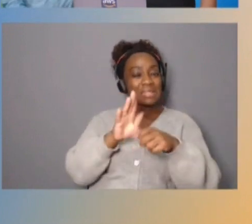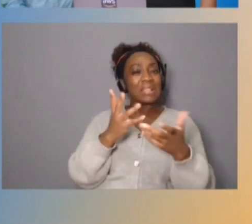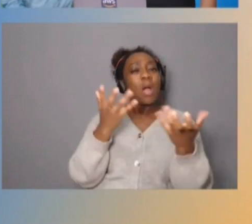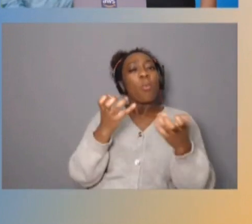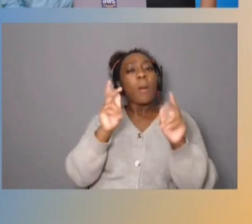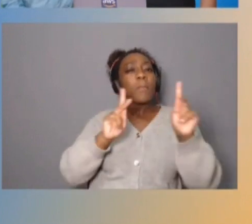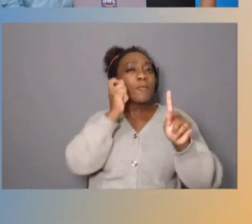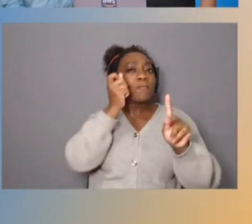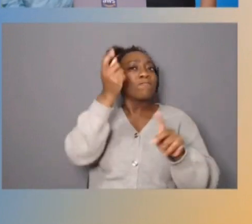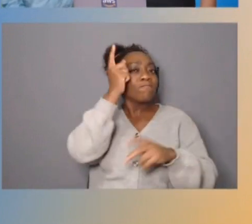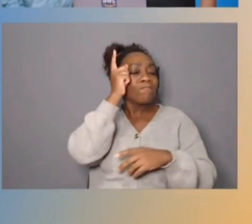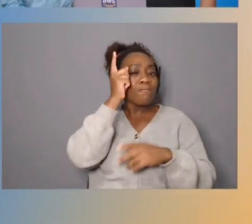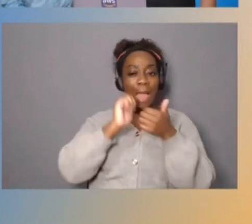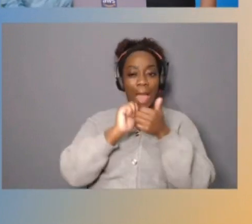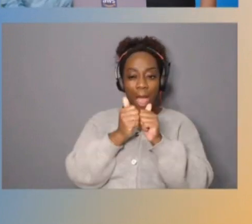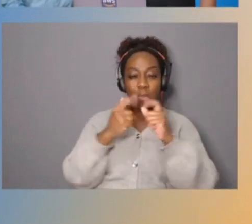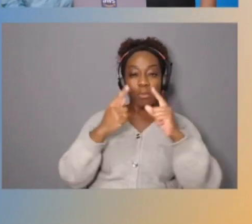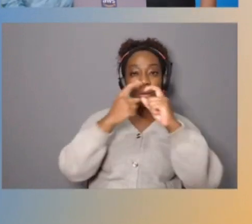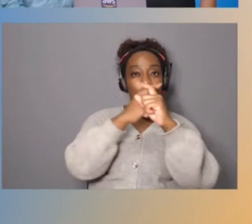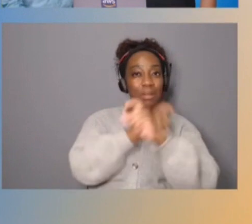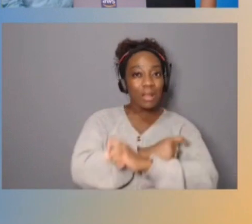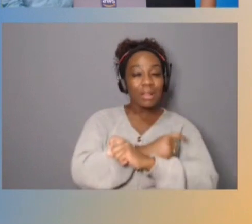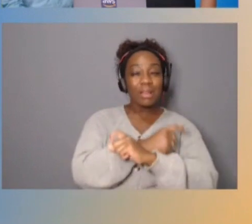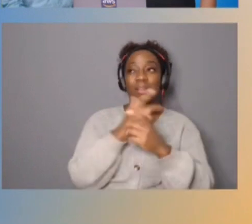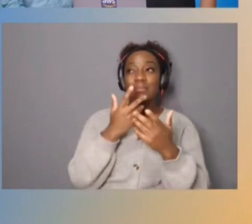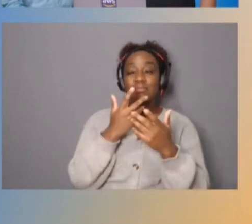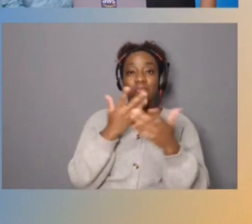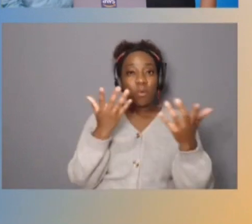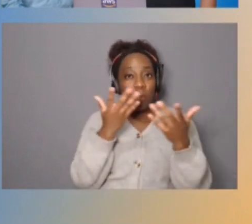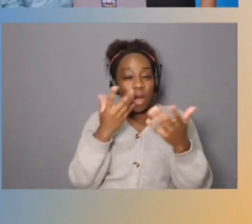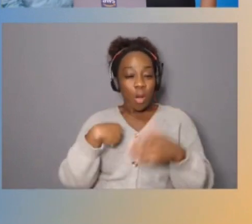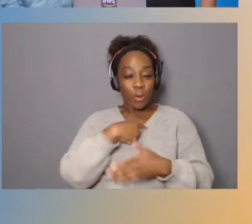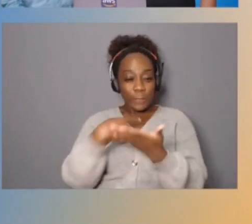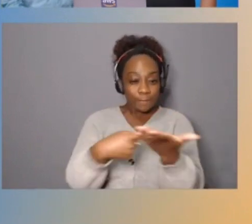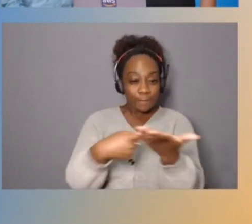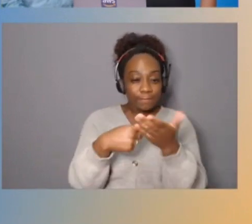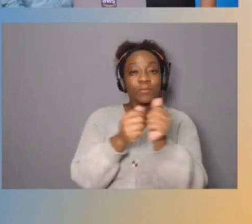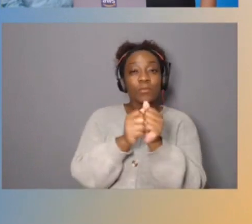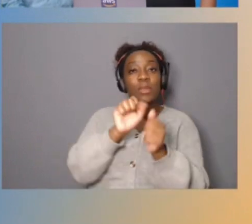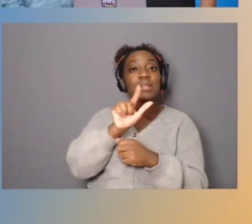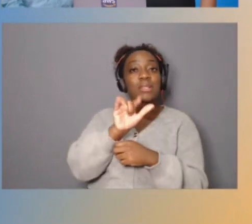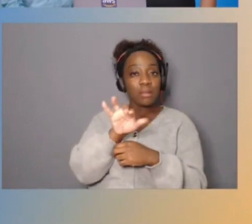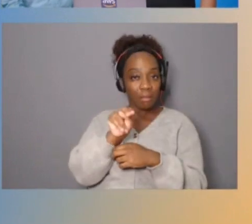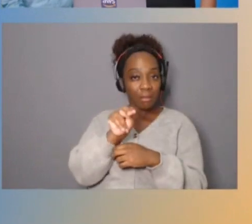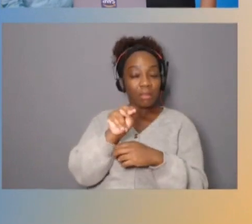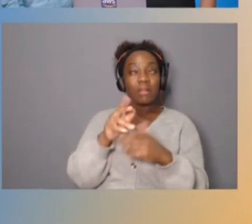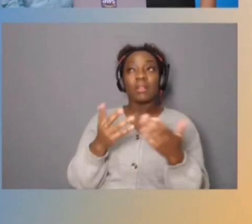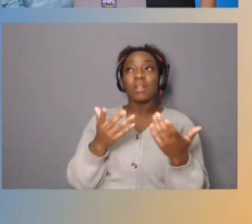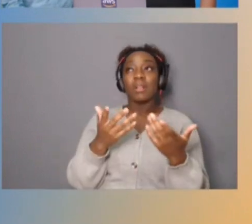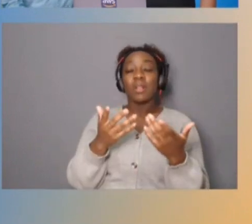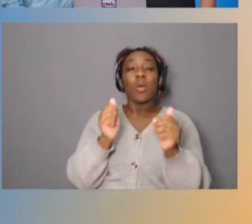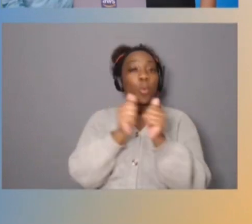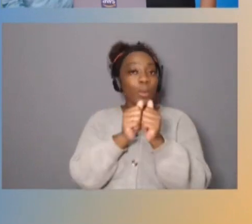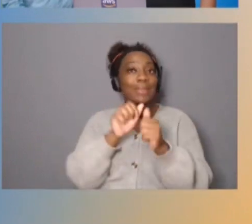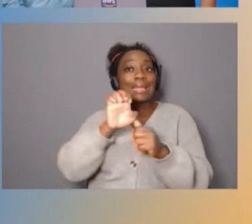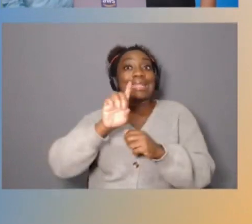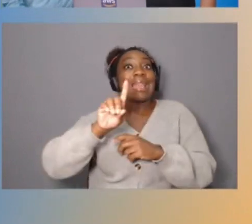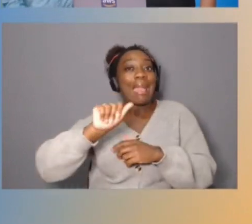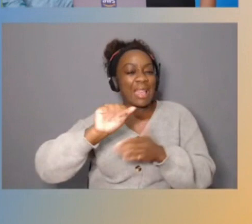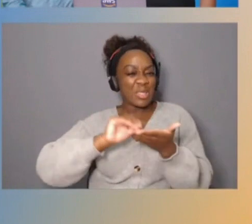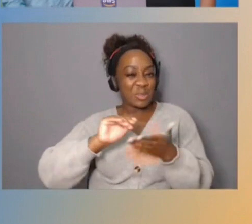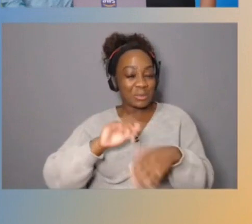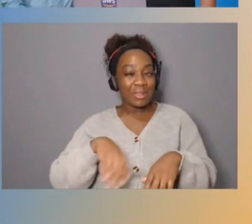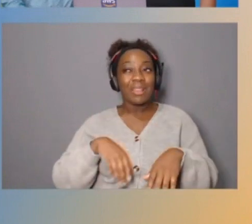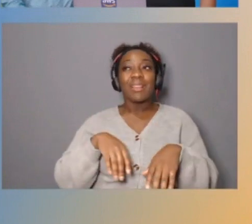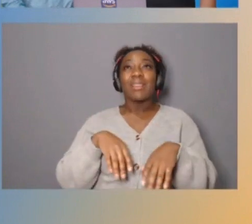know, the complexity of what we're talking about with silicon and with EDA and doing design.